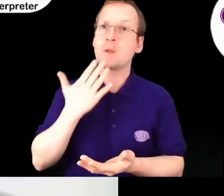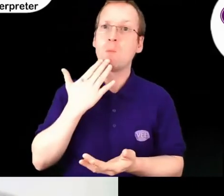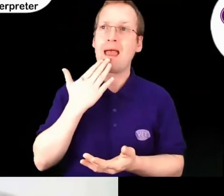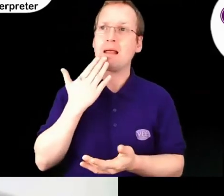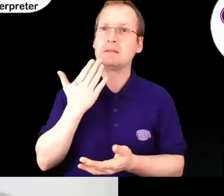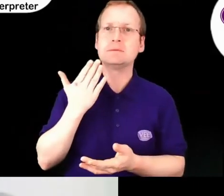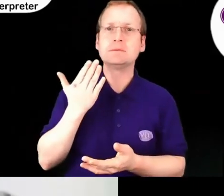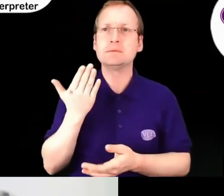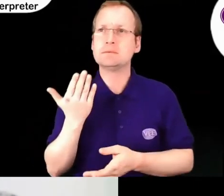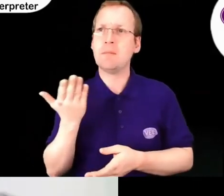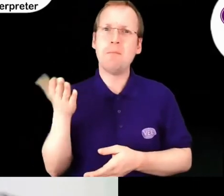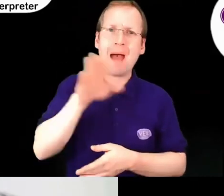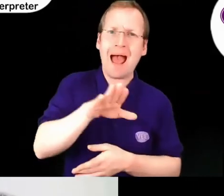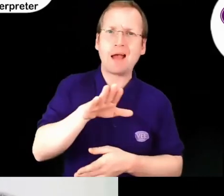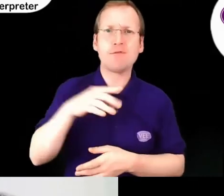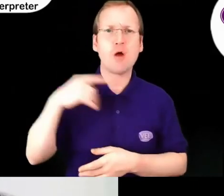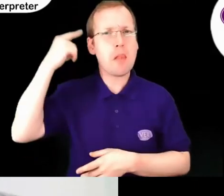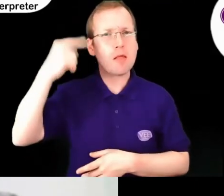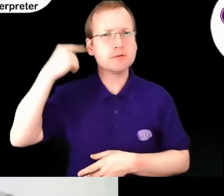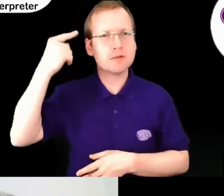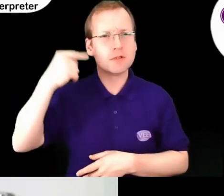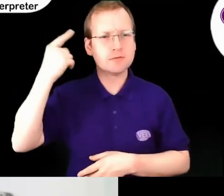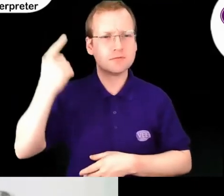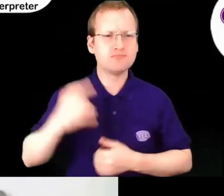It was when I came back from London.